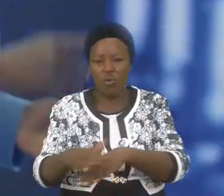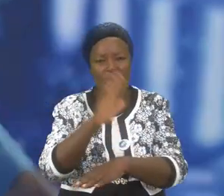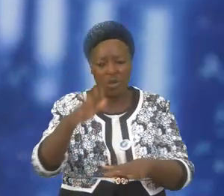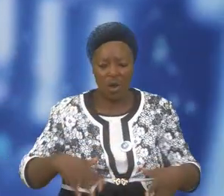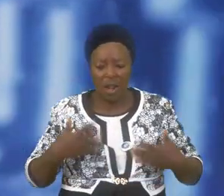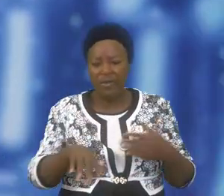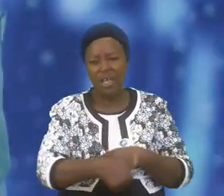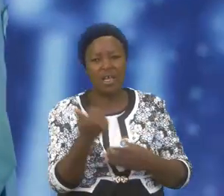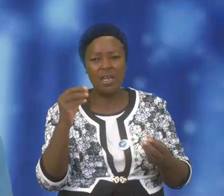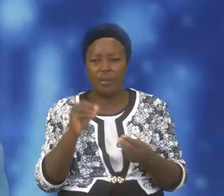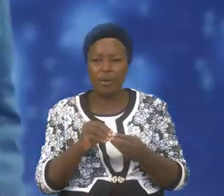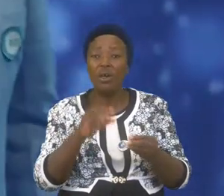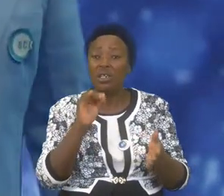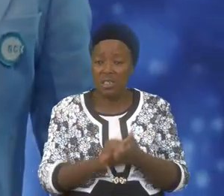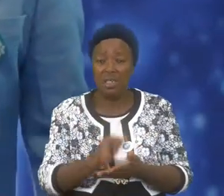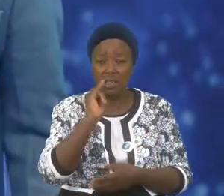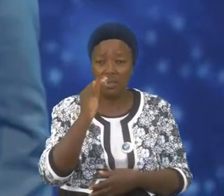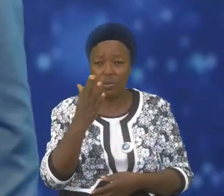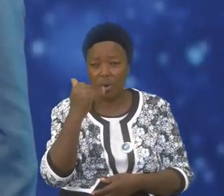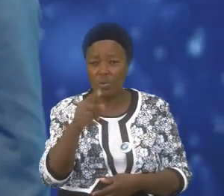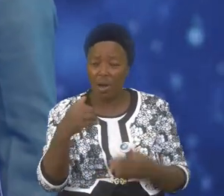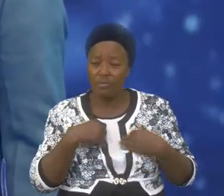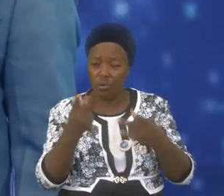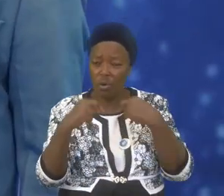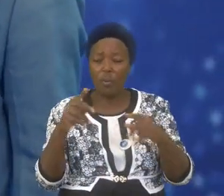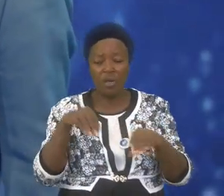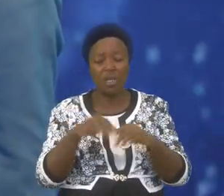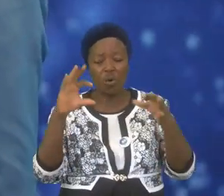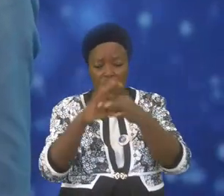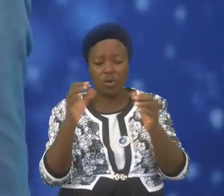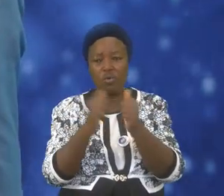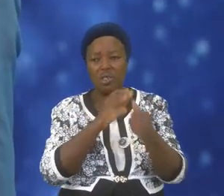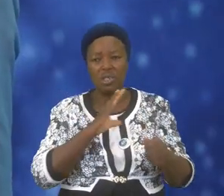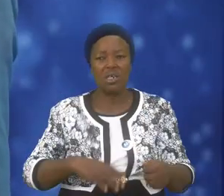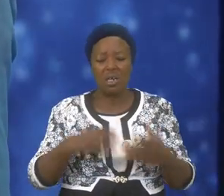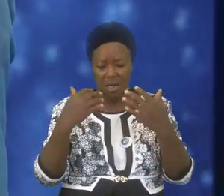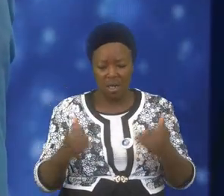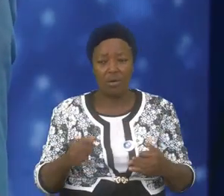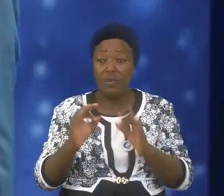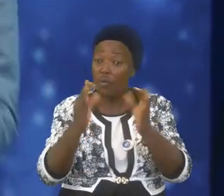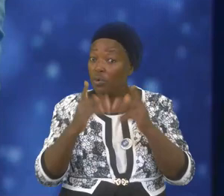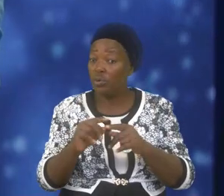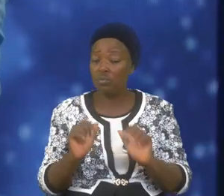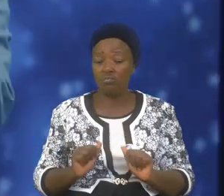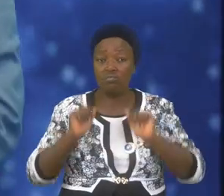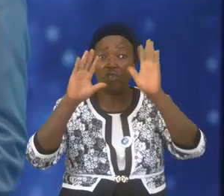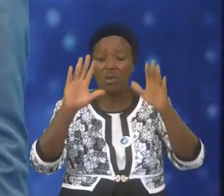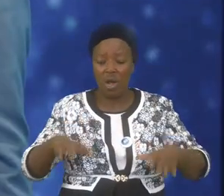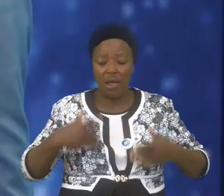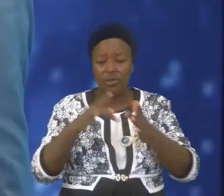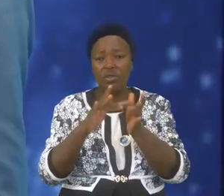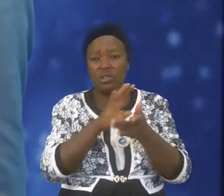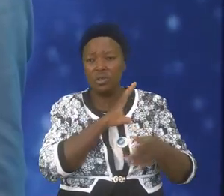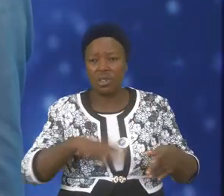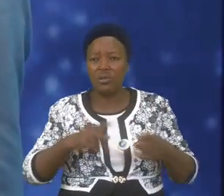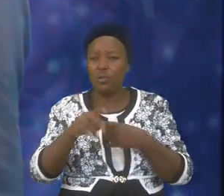Christ right now. You want to give your life to Christ, to be your Savior, and to be your Lord tonight. Where are you? Raise up your